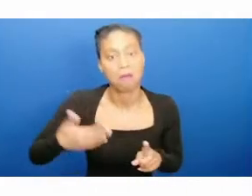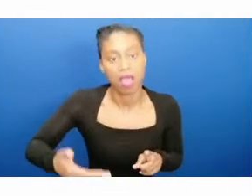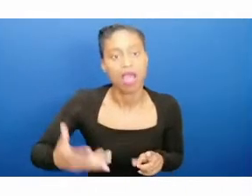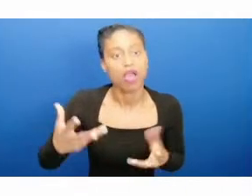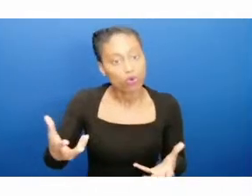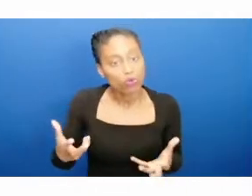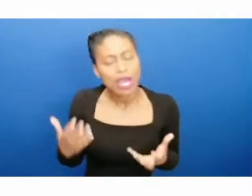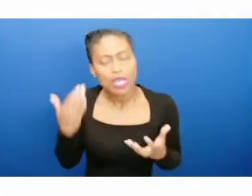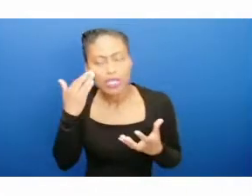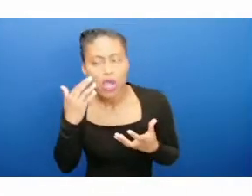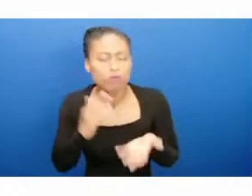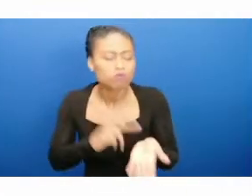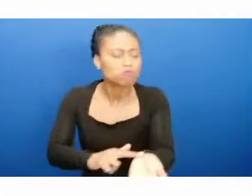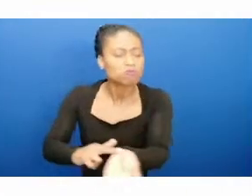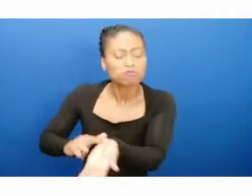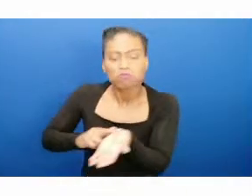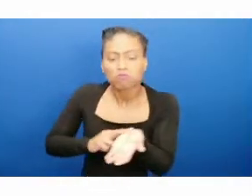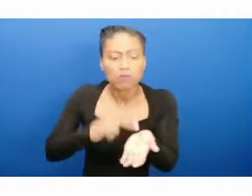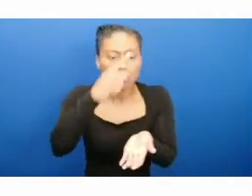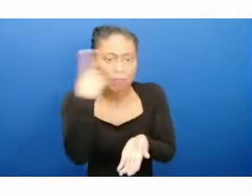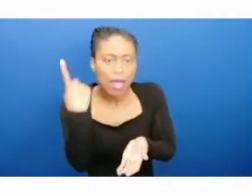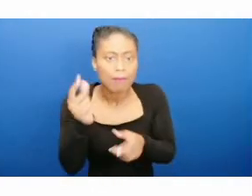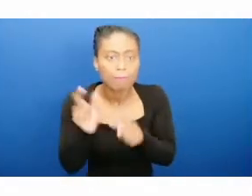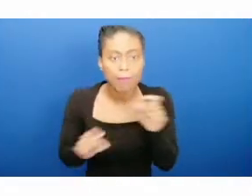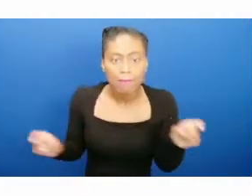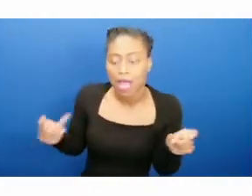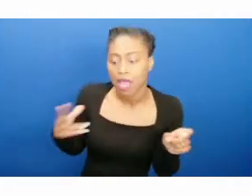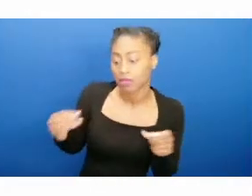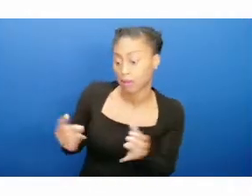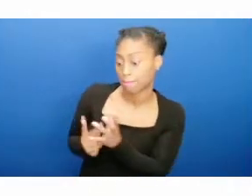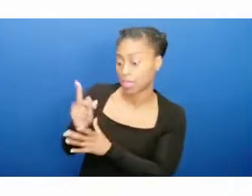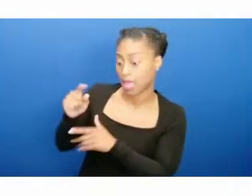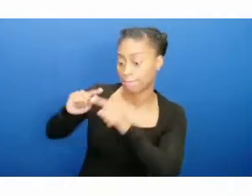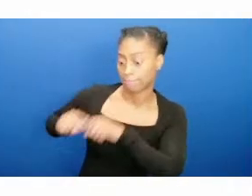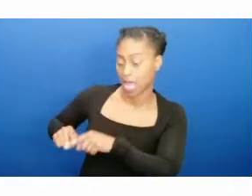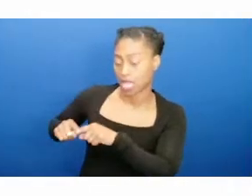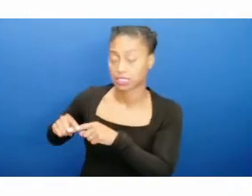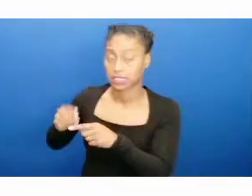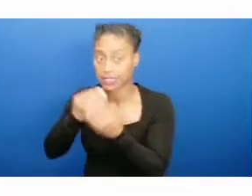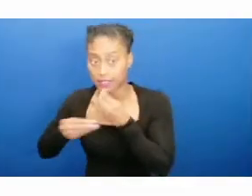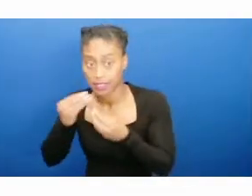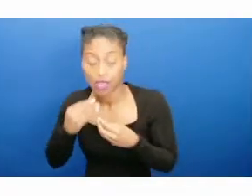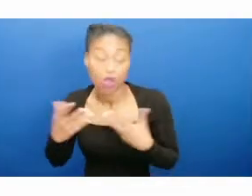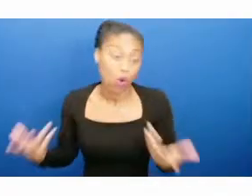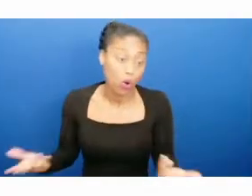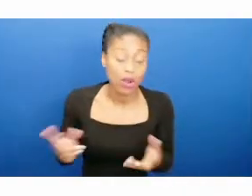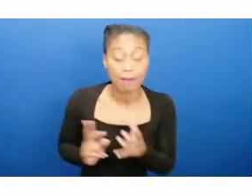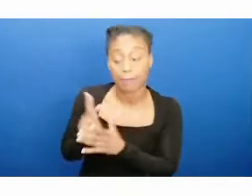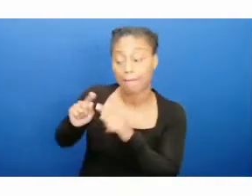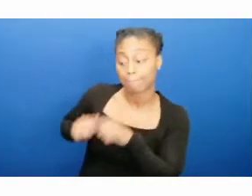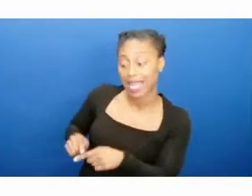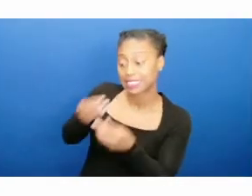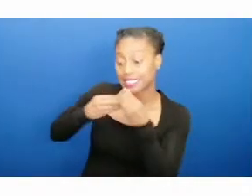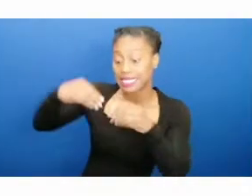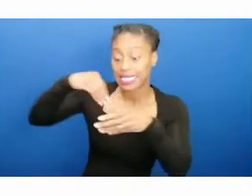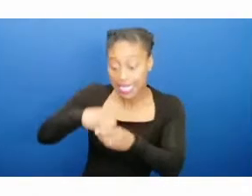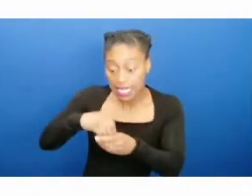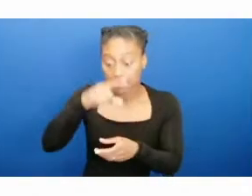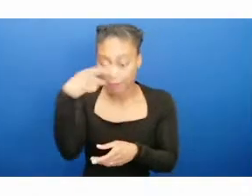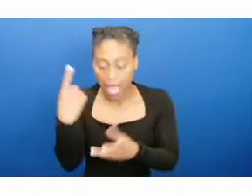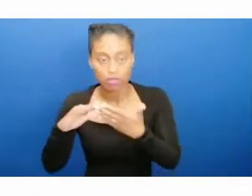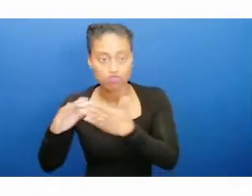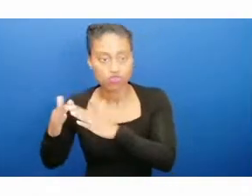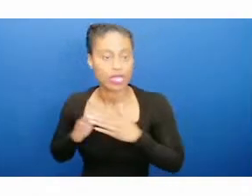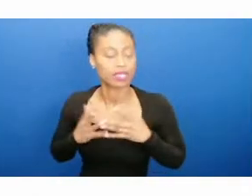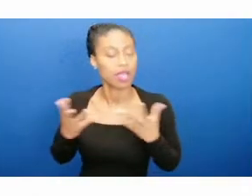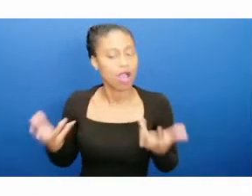of Black people and plant-based eating, or plant-based eating in the Black community. So We want to hear from as many